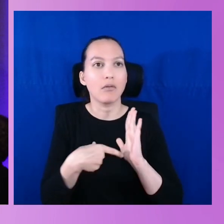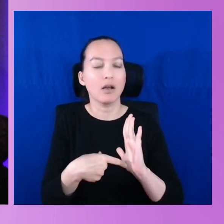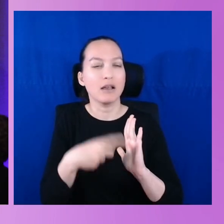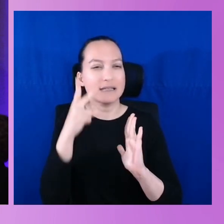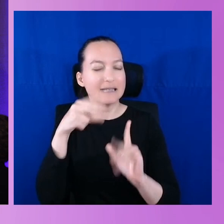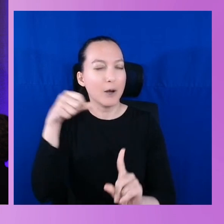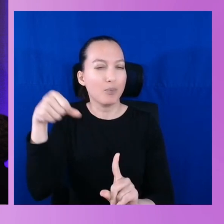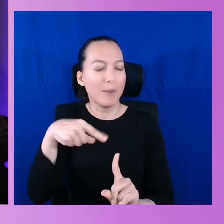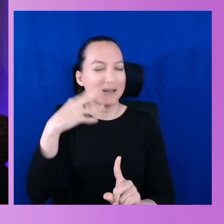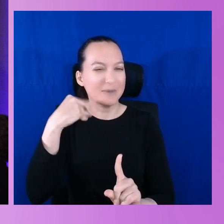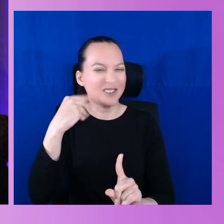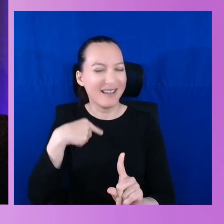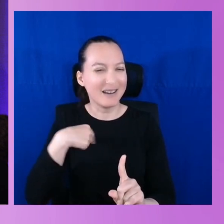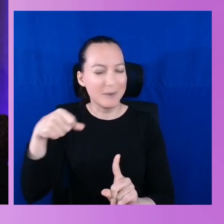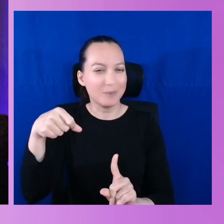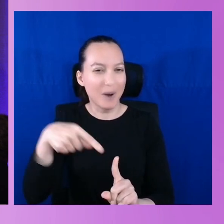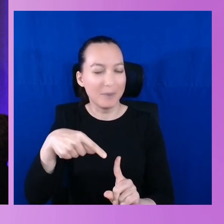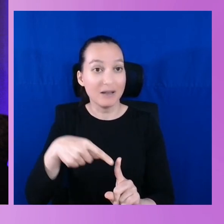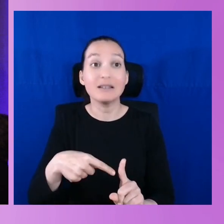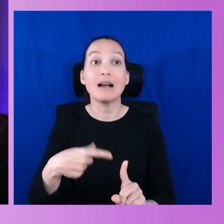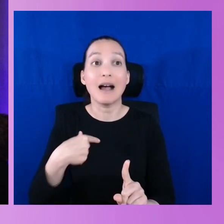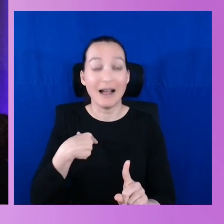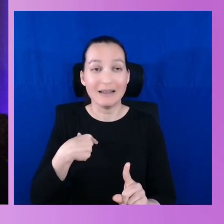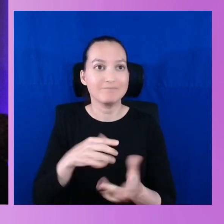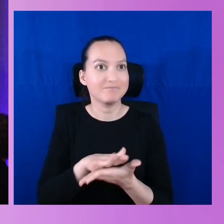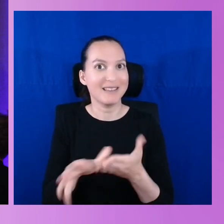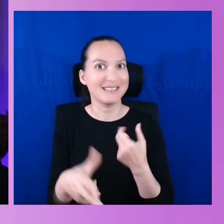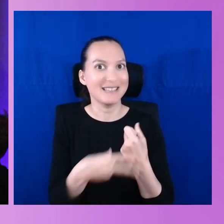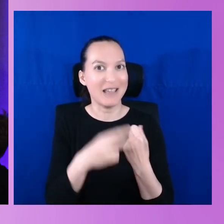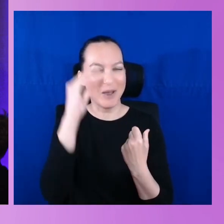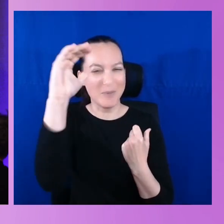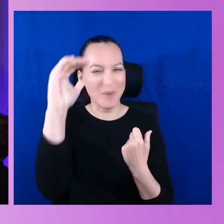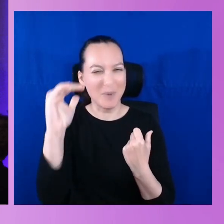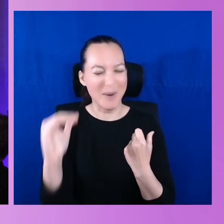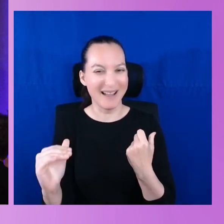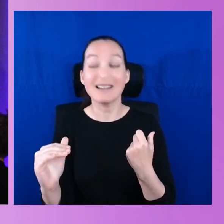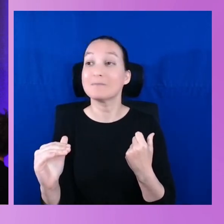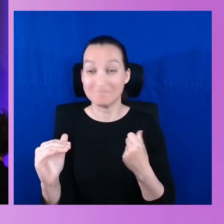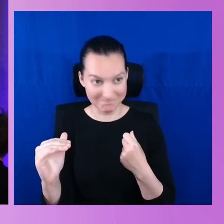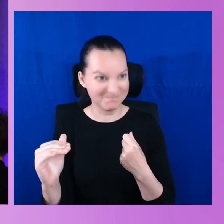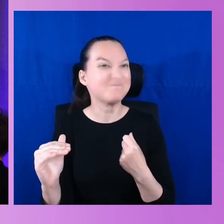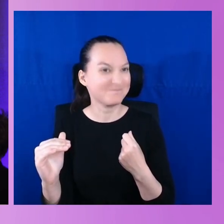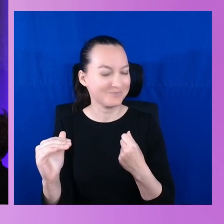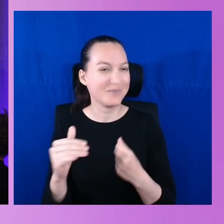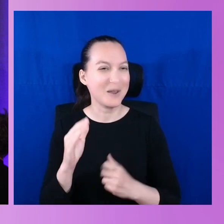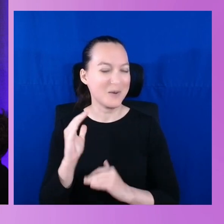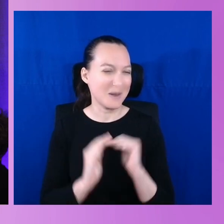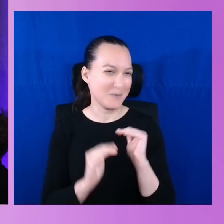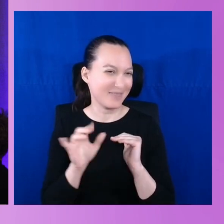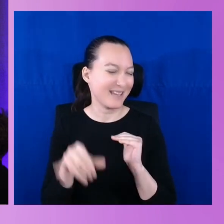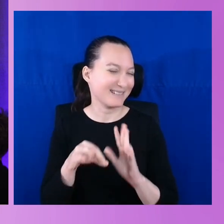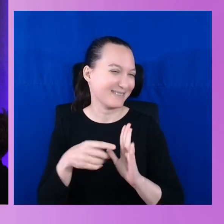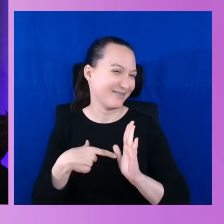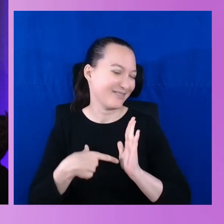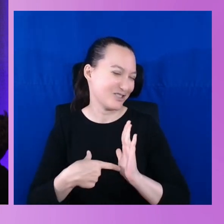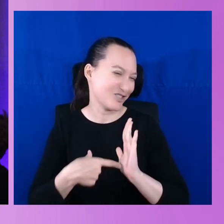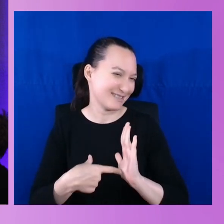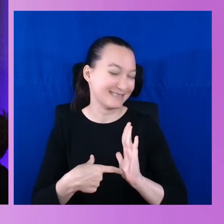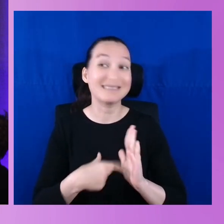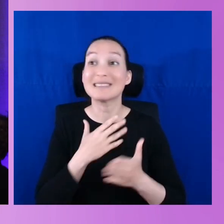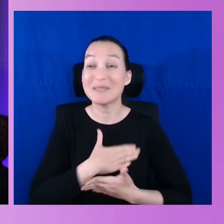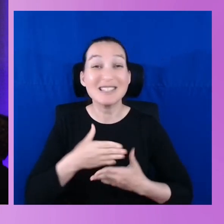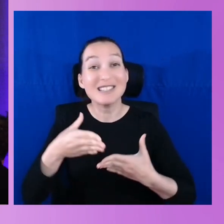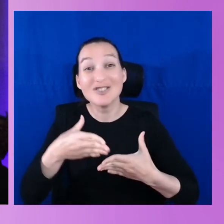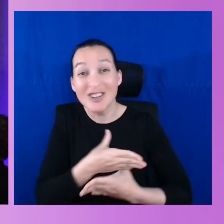and she had that prompt nicely saved in her list of saved prompts. Oh my goodness. That's a feature that we build. Nice. So please share